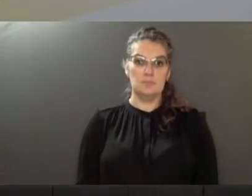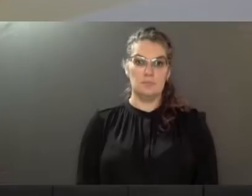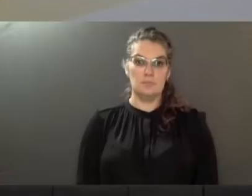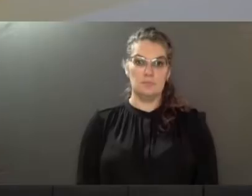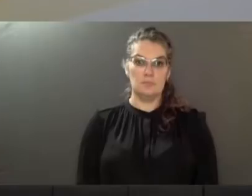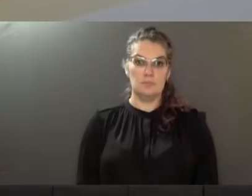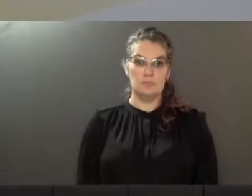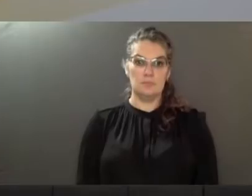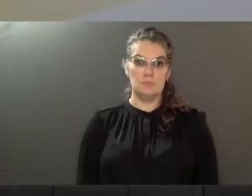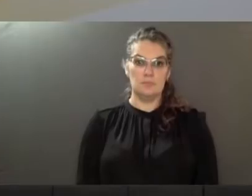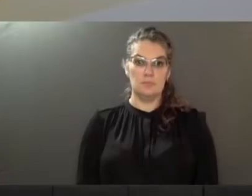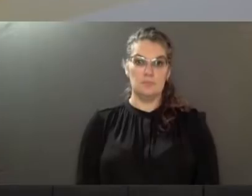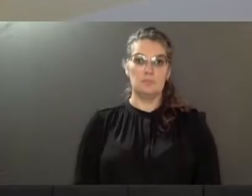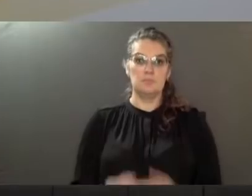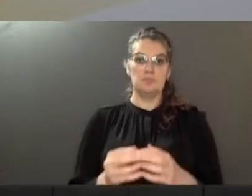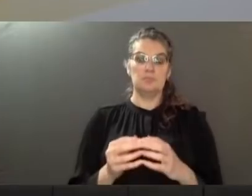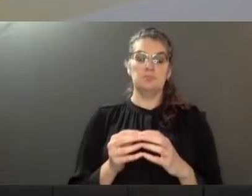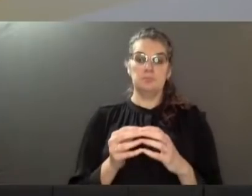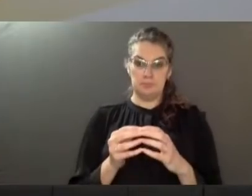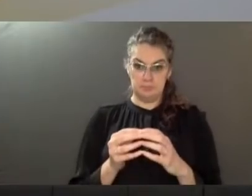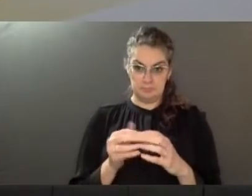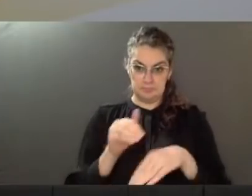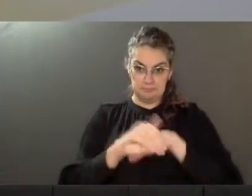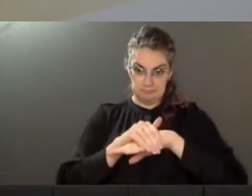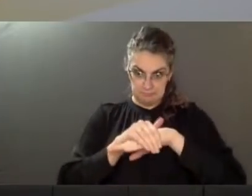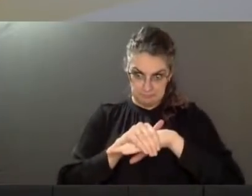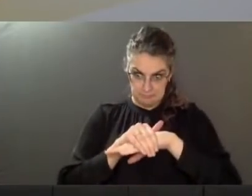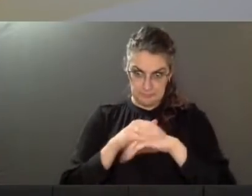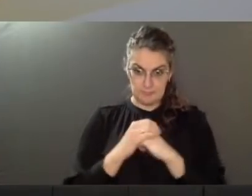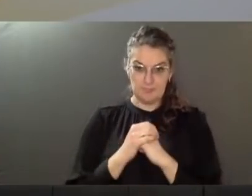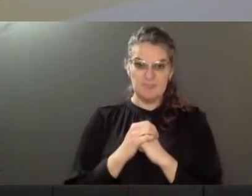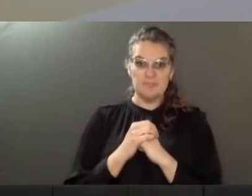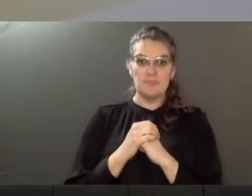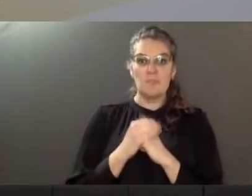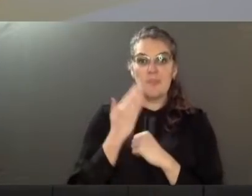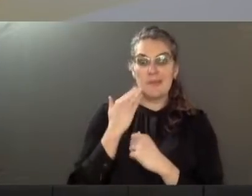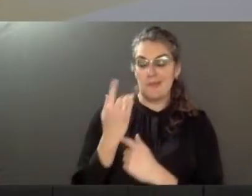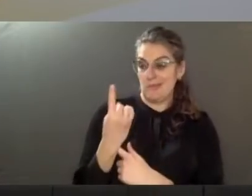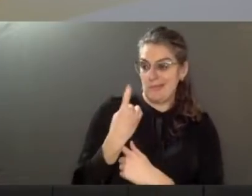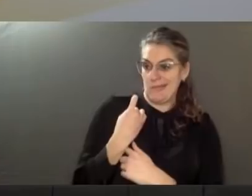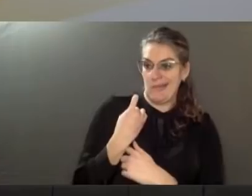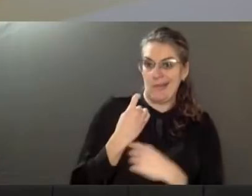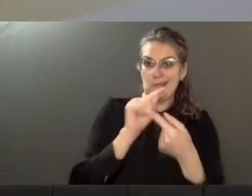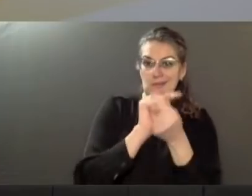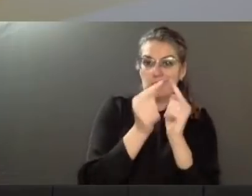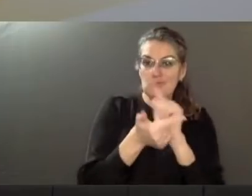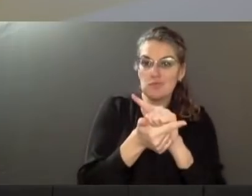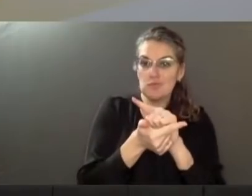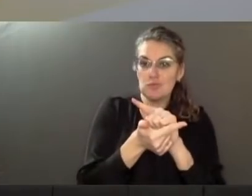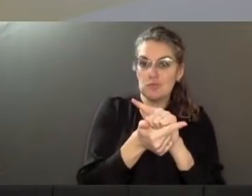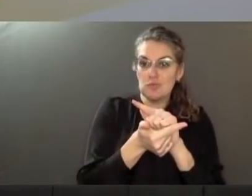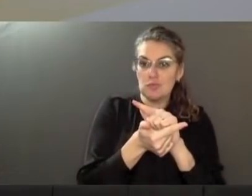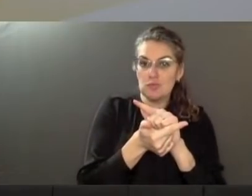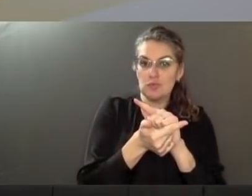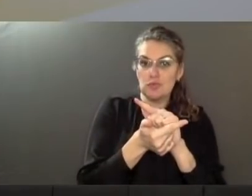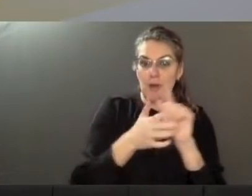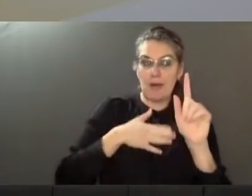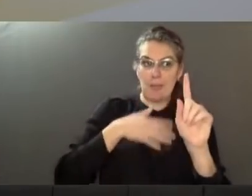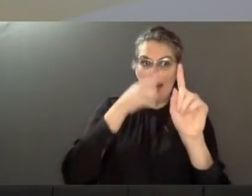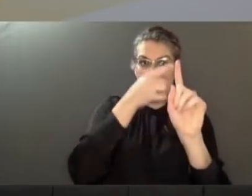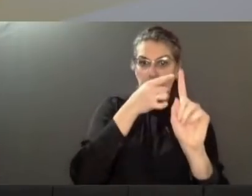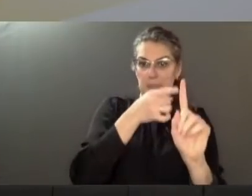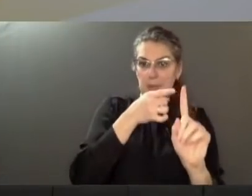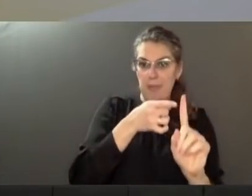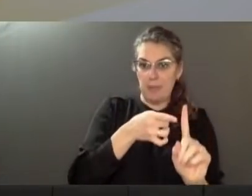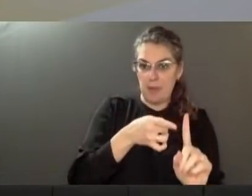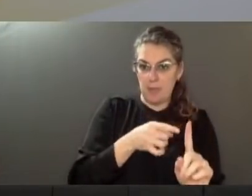So just in English, I was asked to first just to translate some of the key points from my message, but